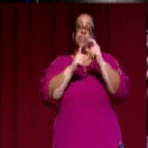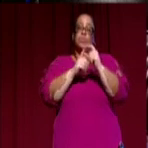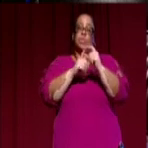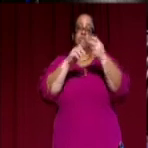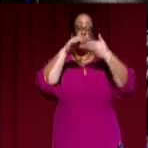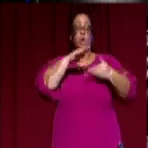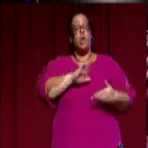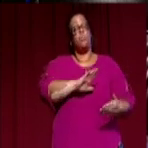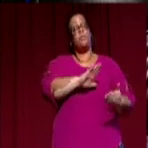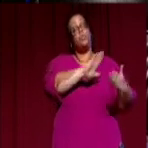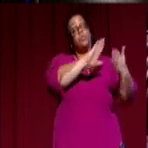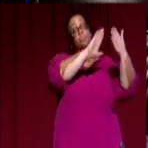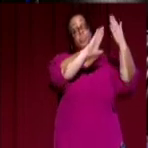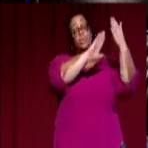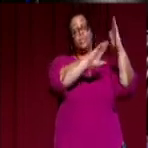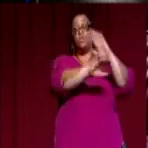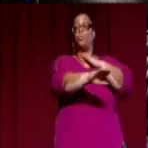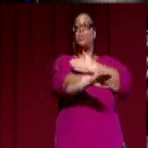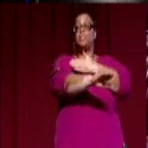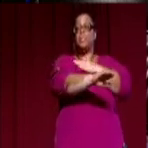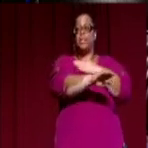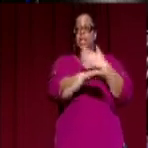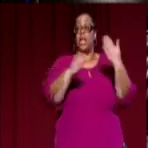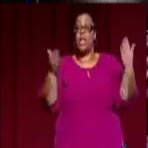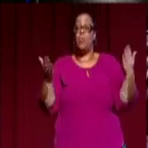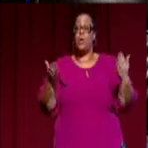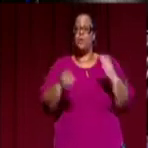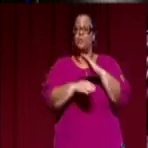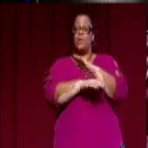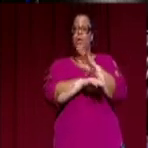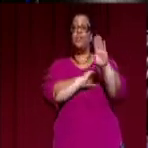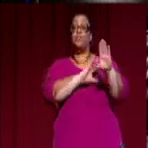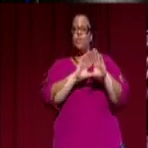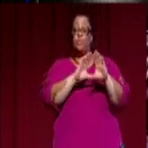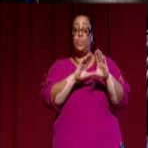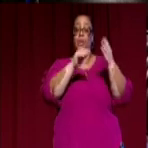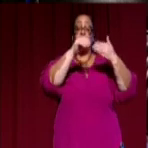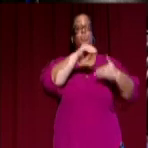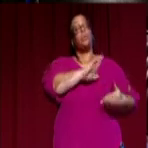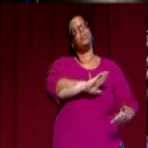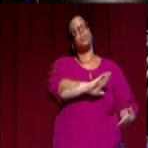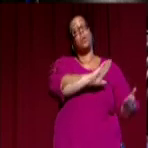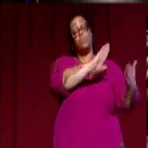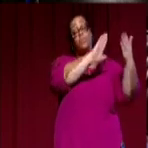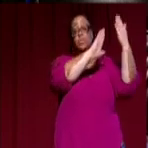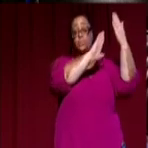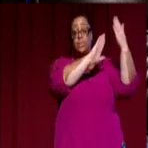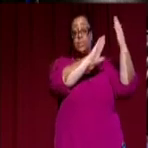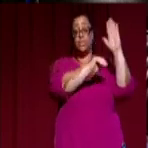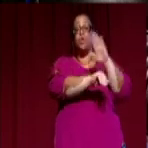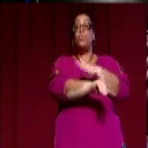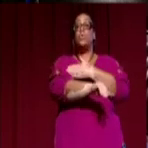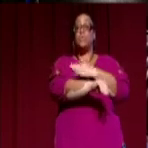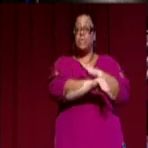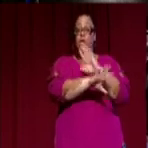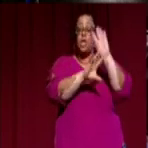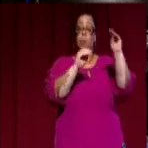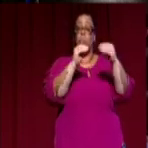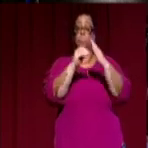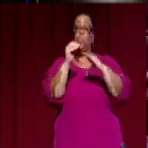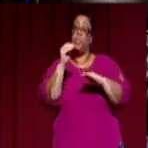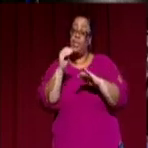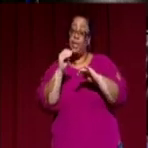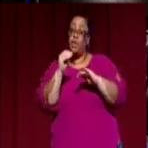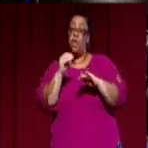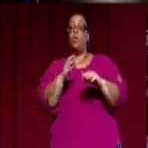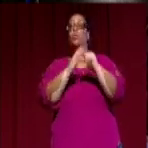with singing. And we're here tonight to do that. We're here to come before his presence with singing. But more than that, we're here to